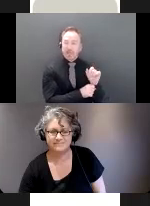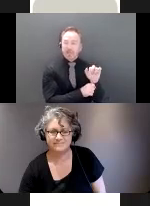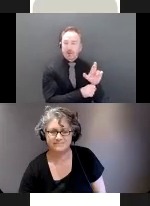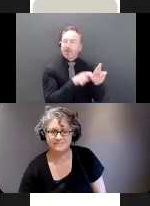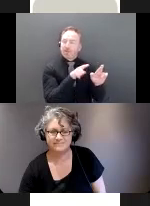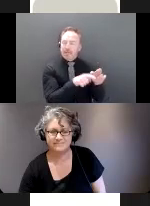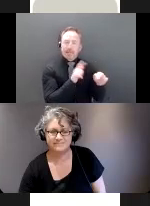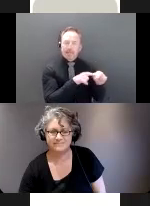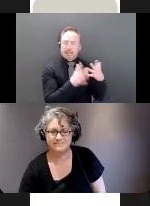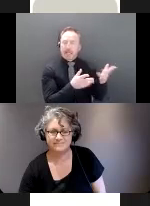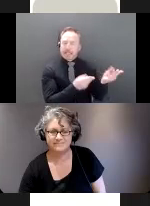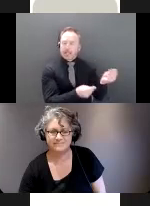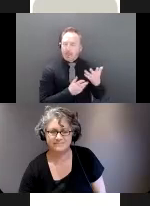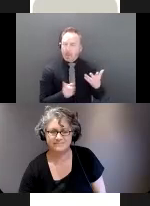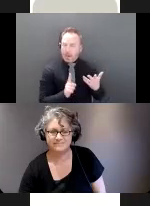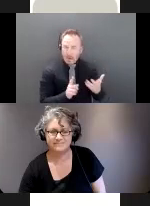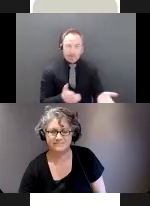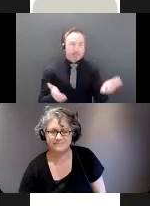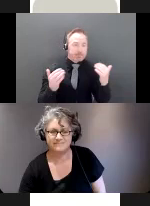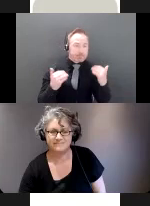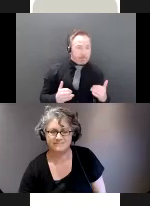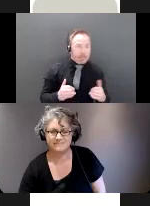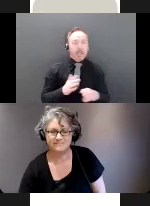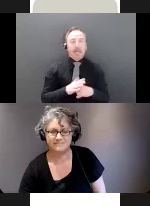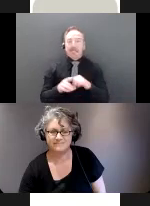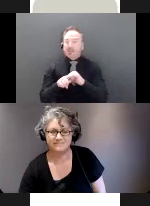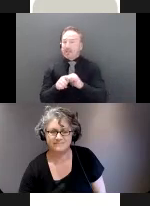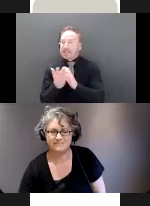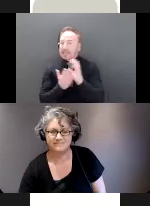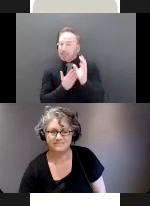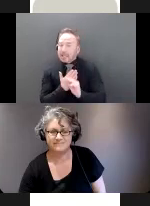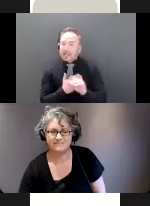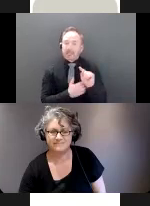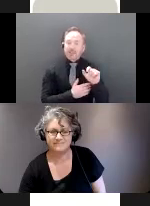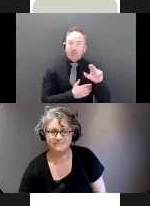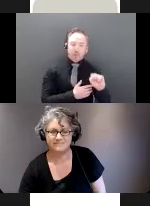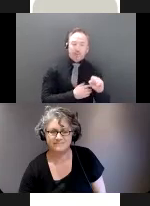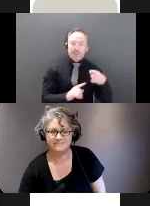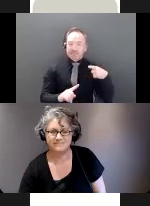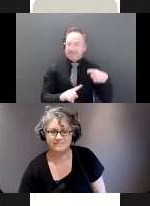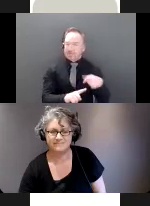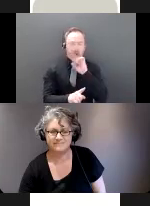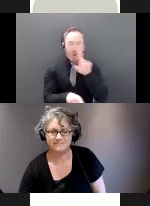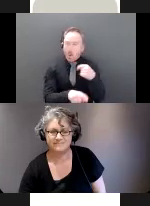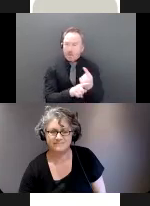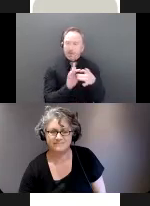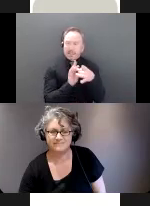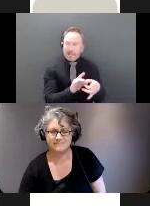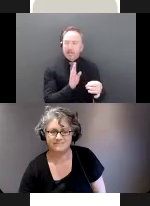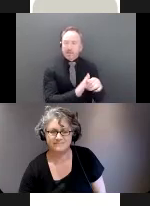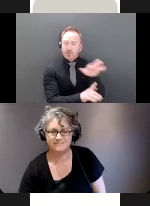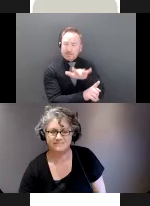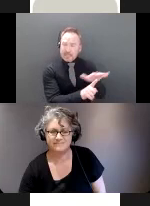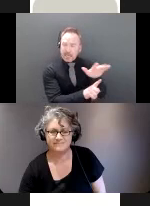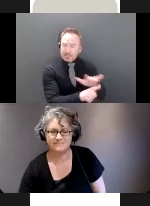direction. Training, curriculum, and tools specific to risk management with older women. So not just assessment, but risk